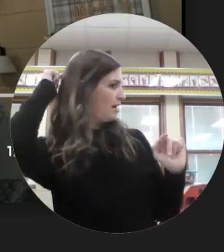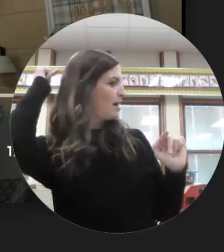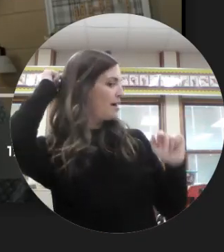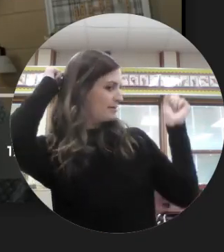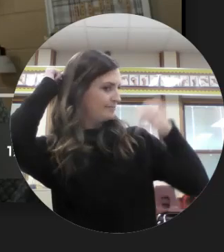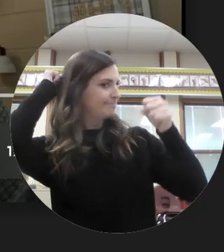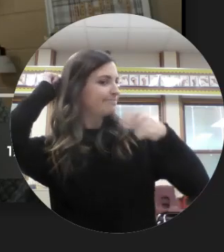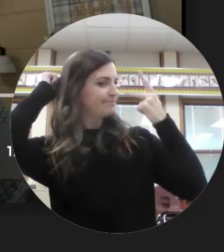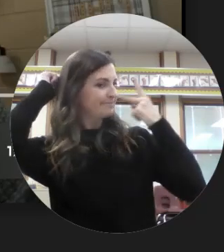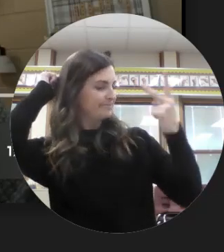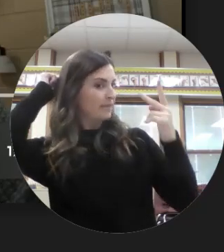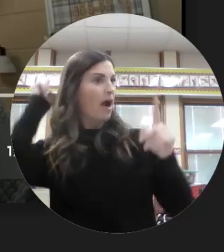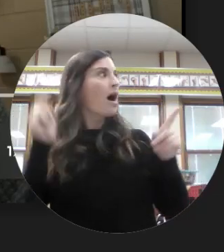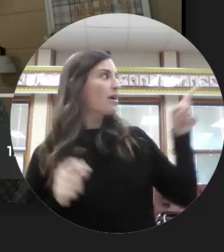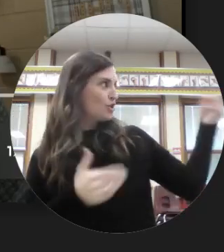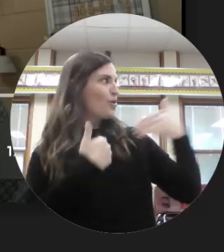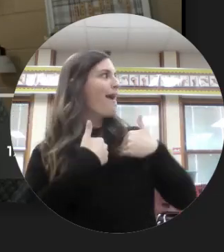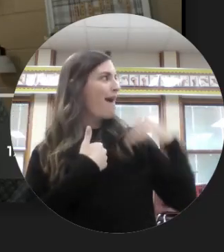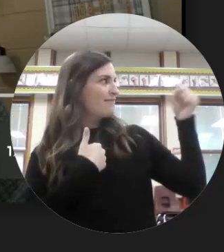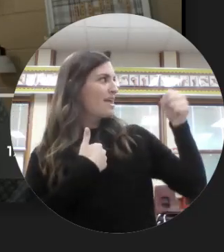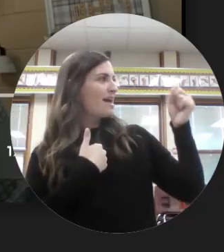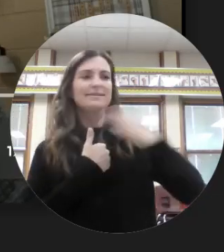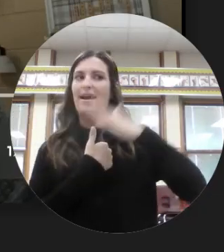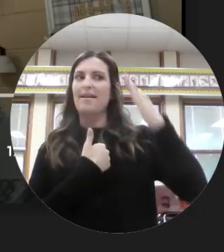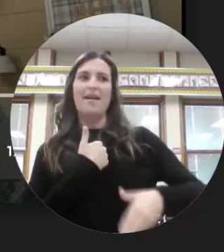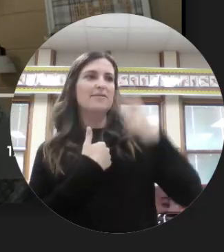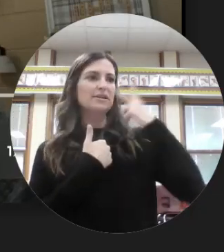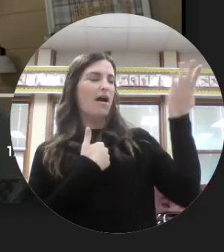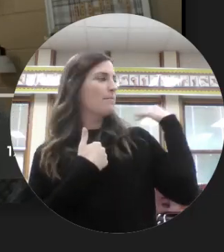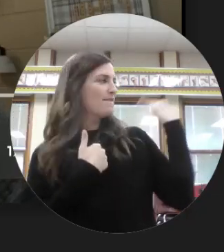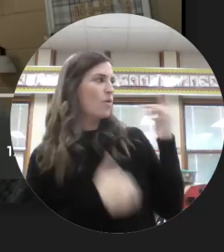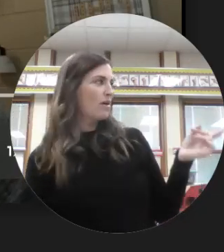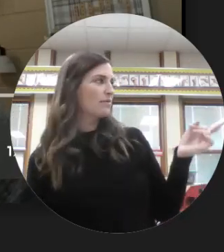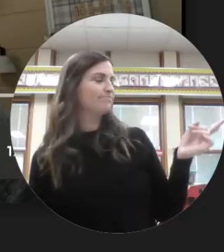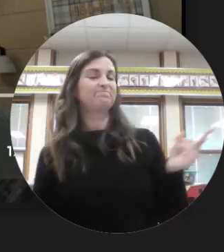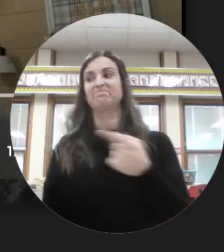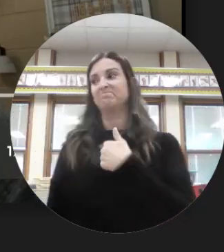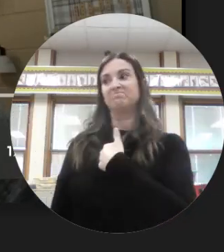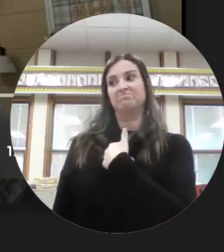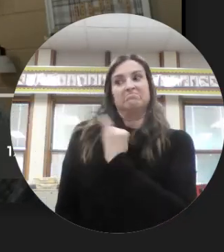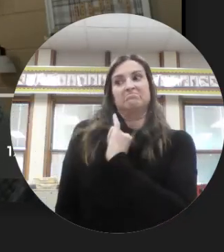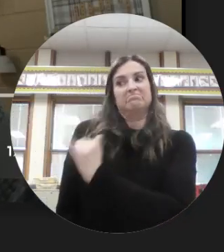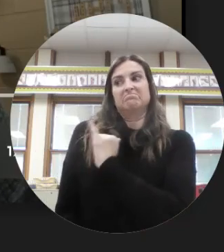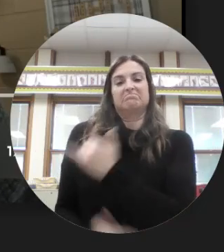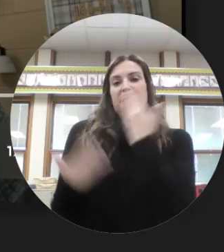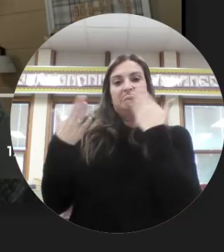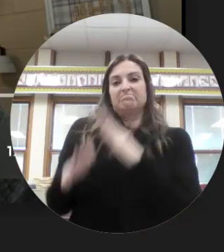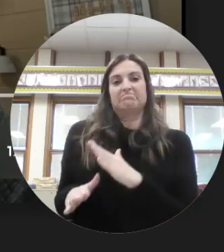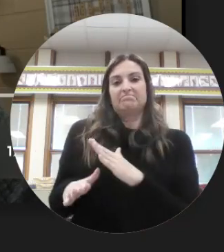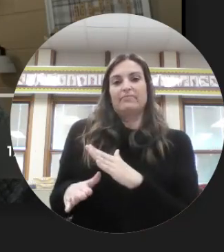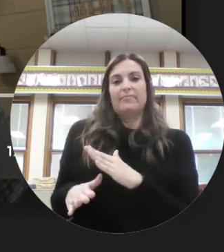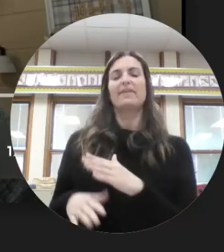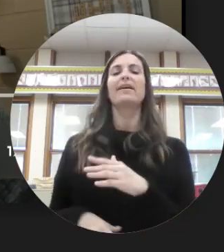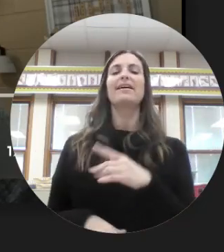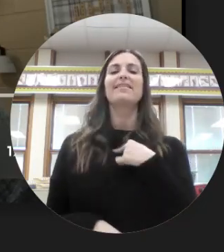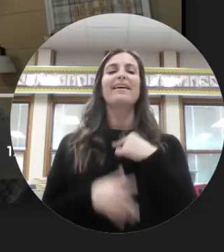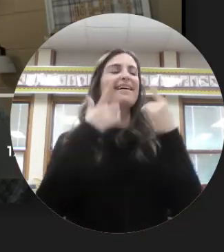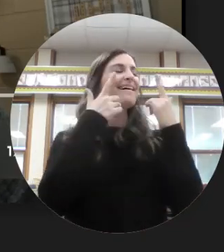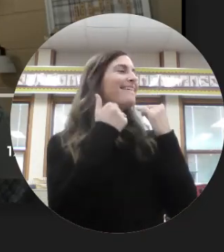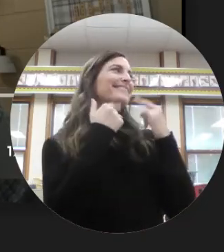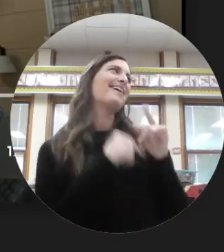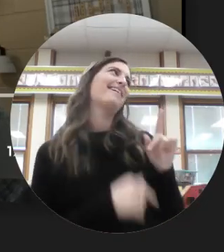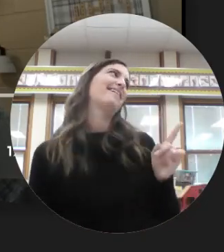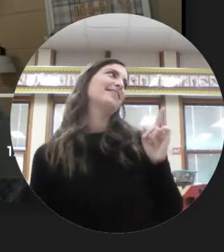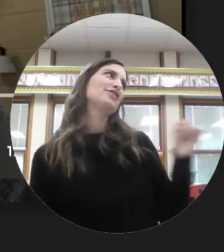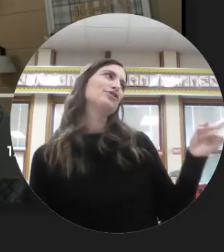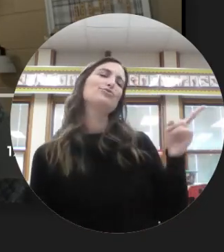view. "You've got one," he said. "I've never noticed it before." "Neither did I," said the robot. The gosling giggled. "Oh, Mama, you